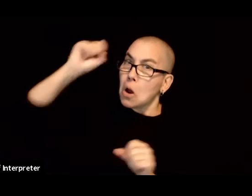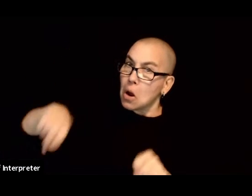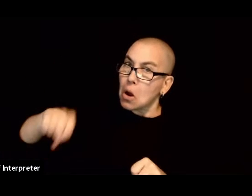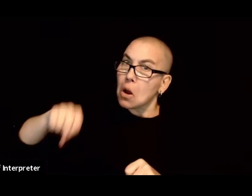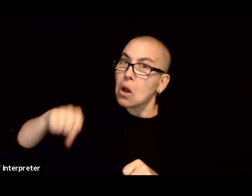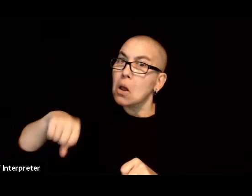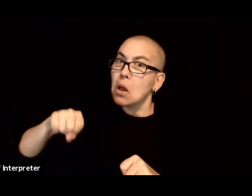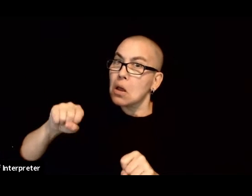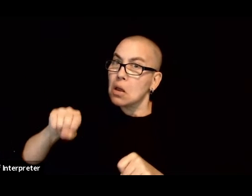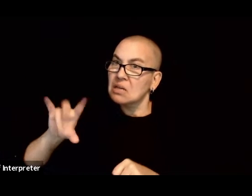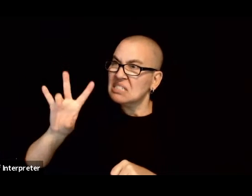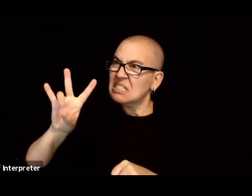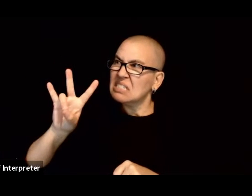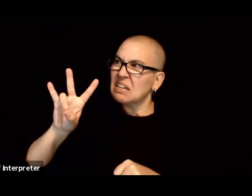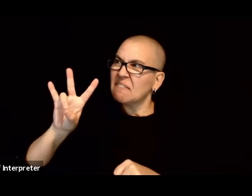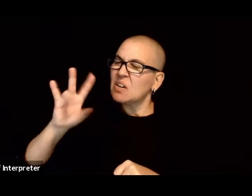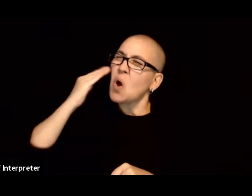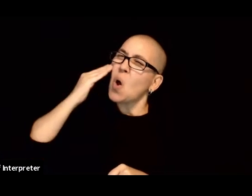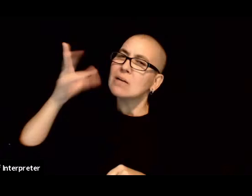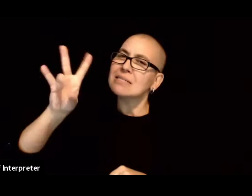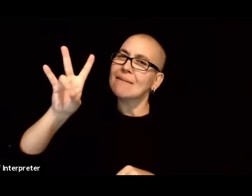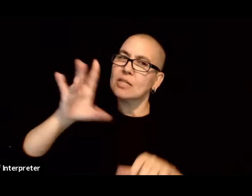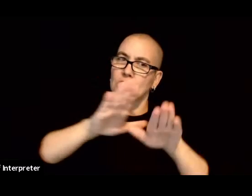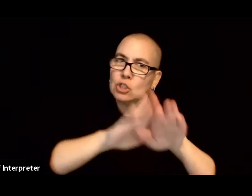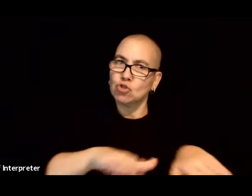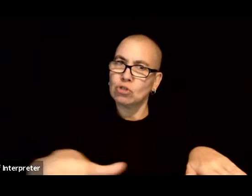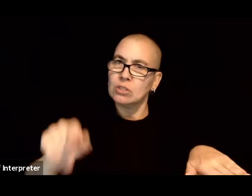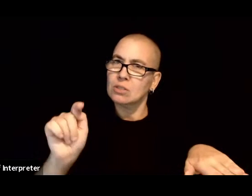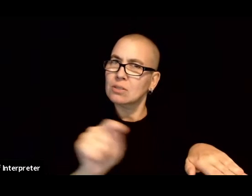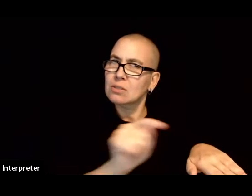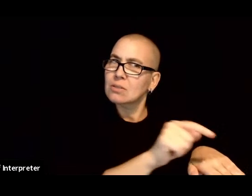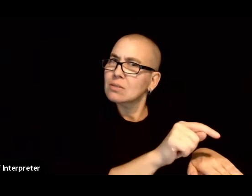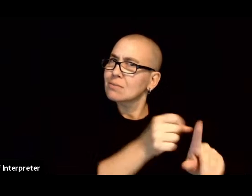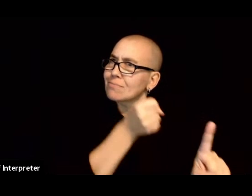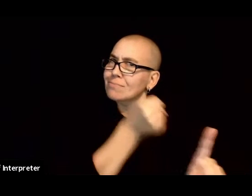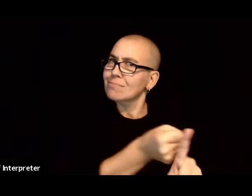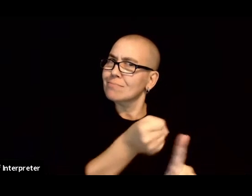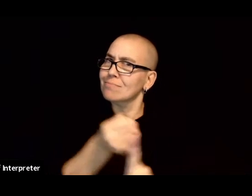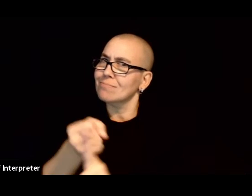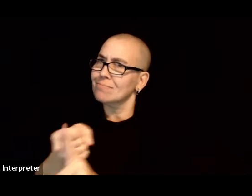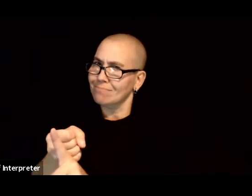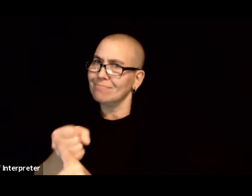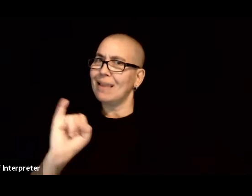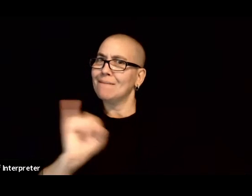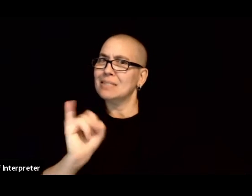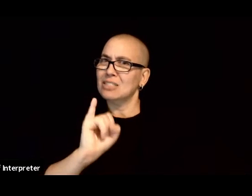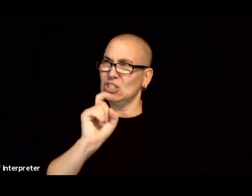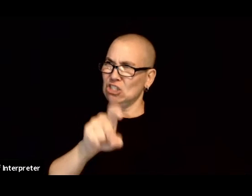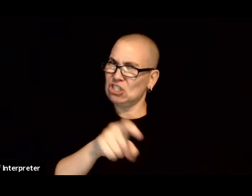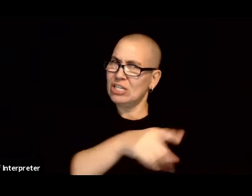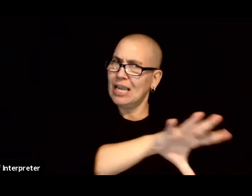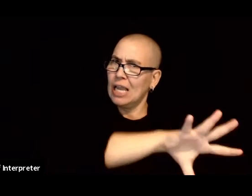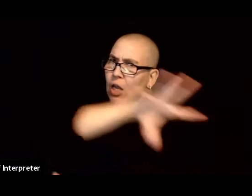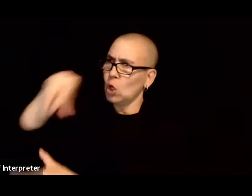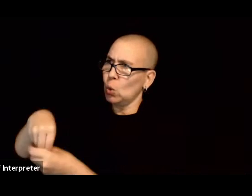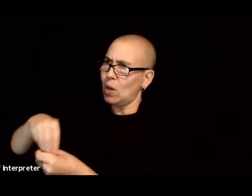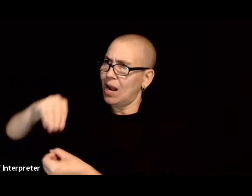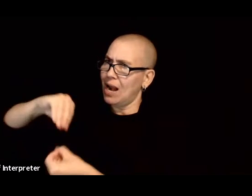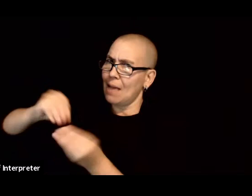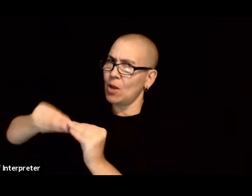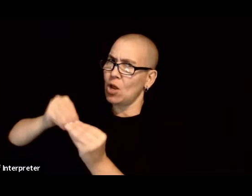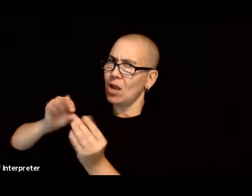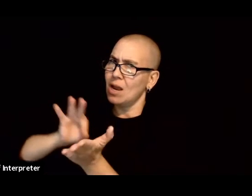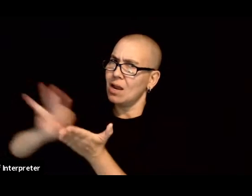that information, and we should get how many people is getting COVID and how many people died in our community is very important, because that's the